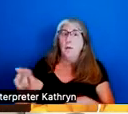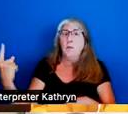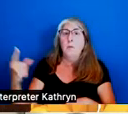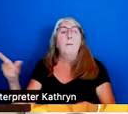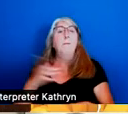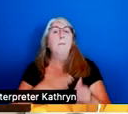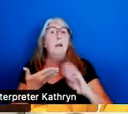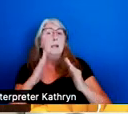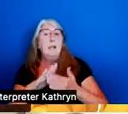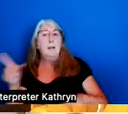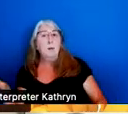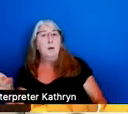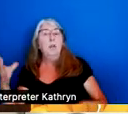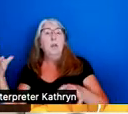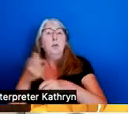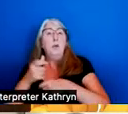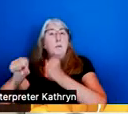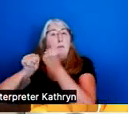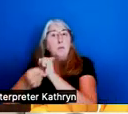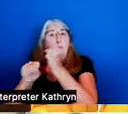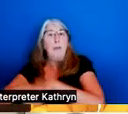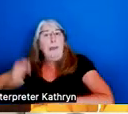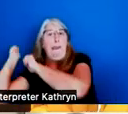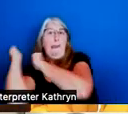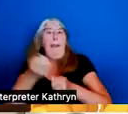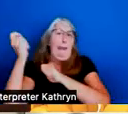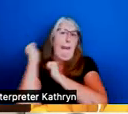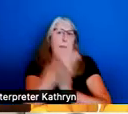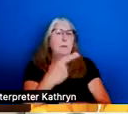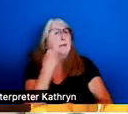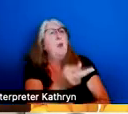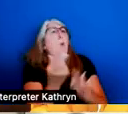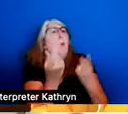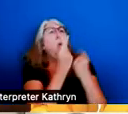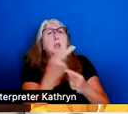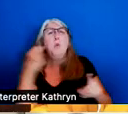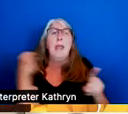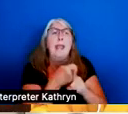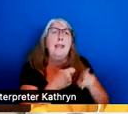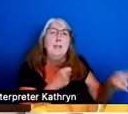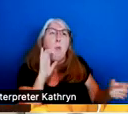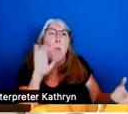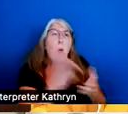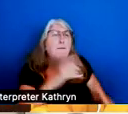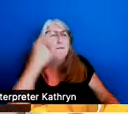neighbor grabbed a broom and hit him and told him, why are you hitting your